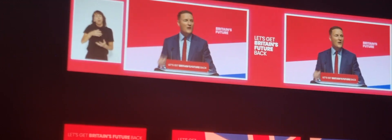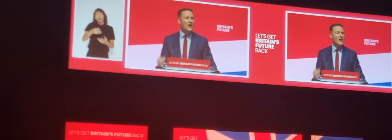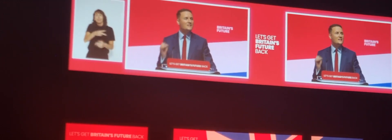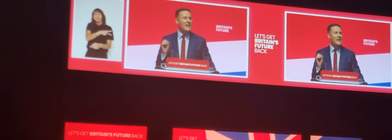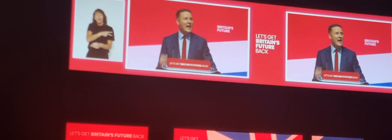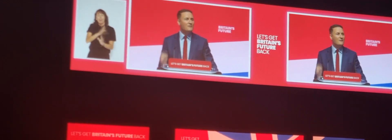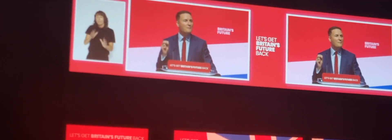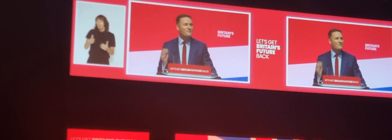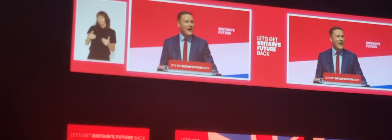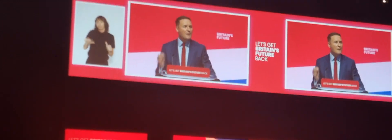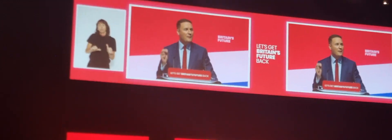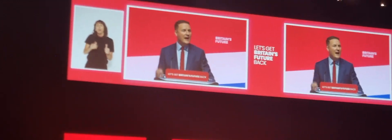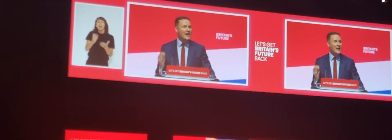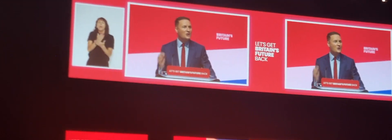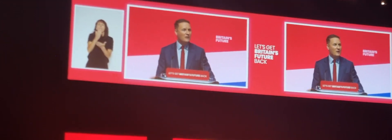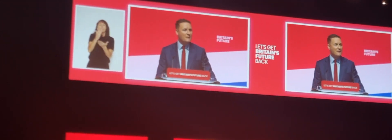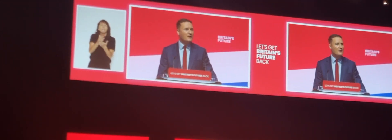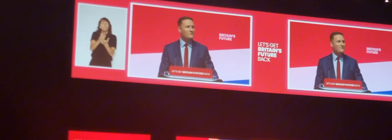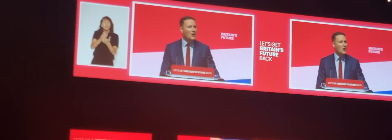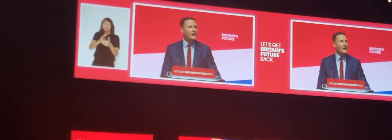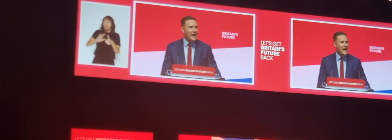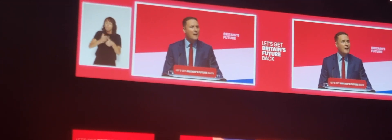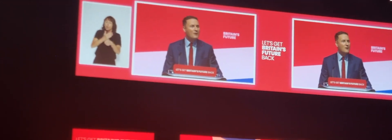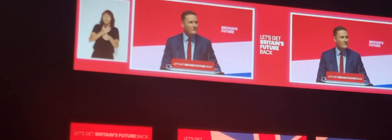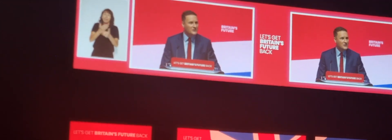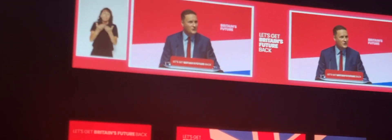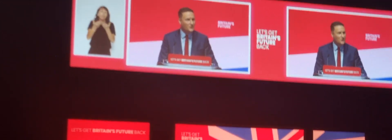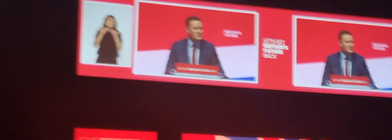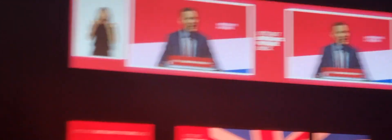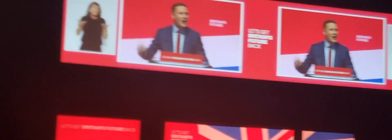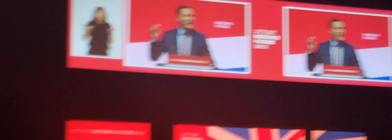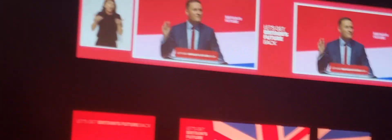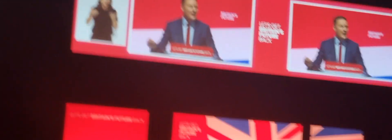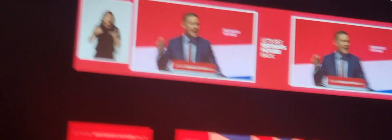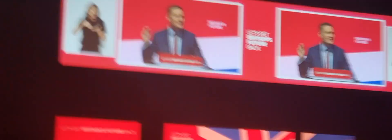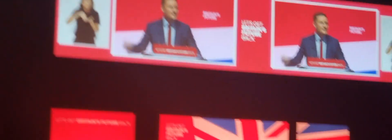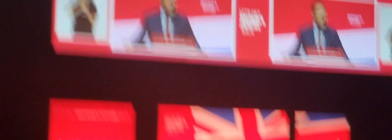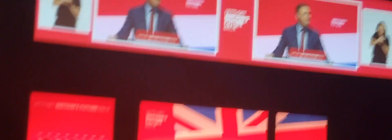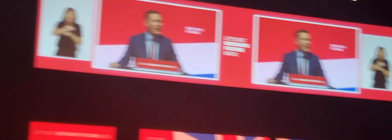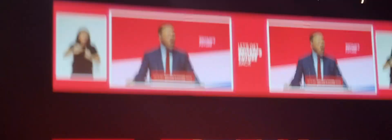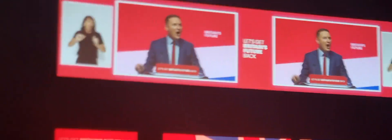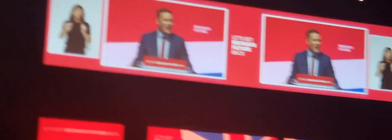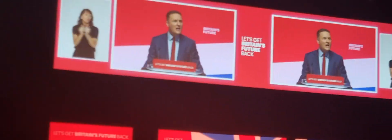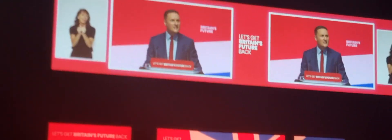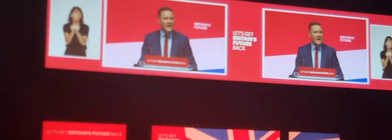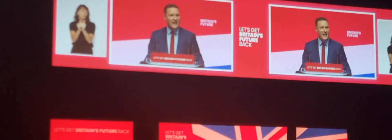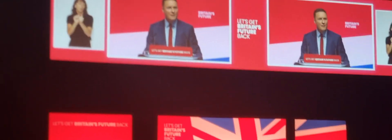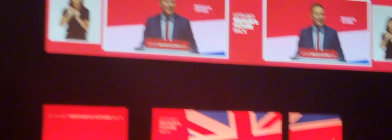the first ever fair pay agreement for care professionals.